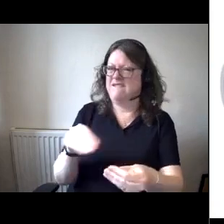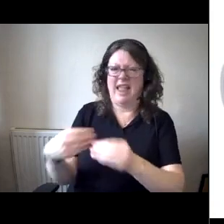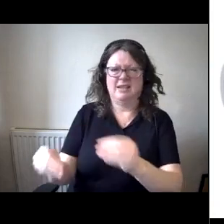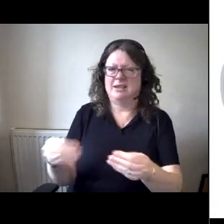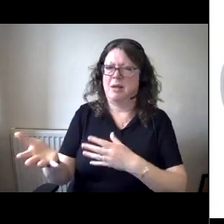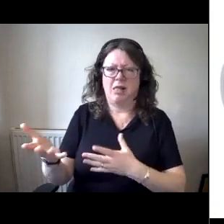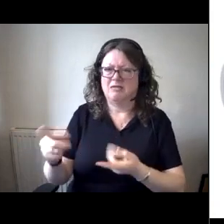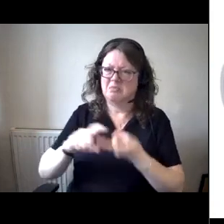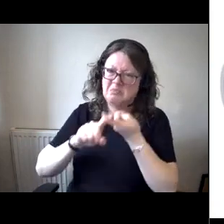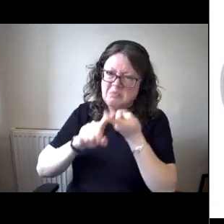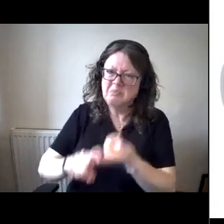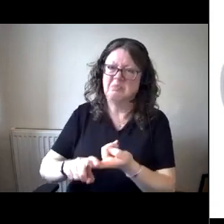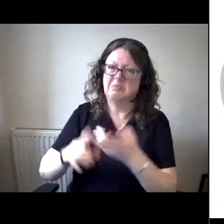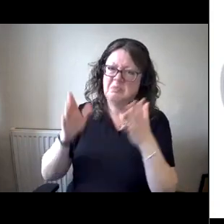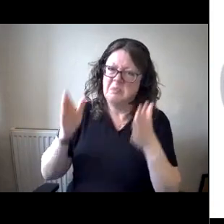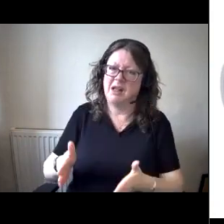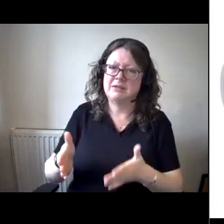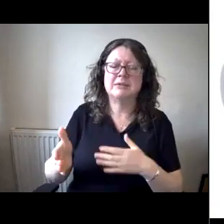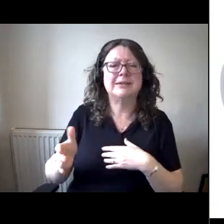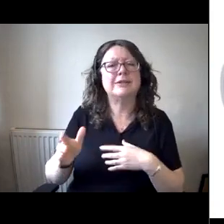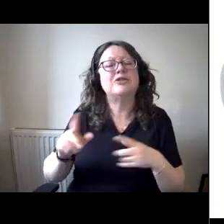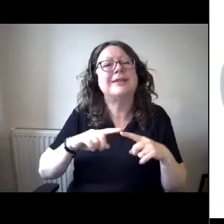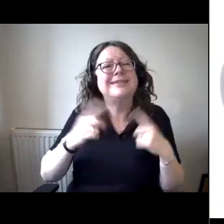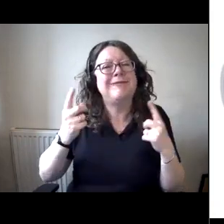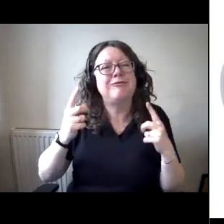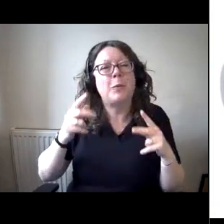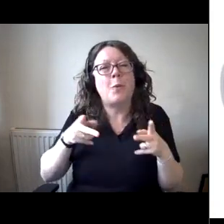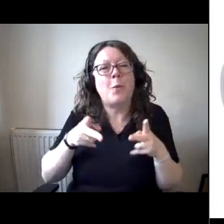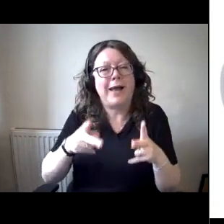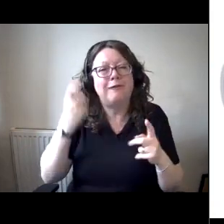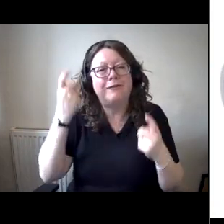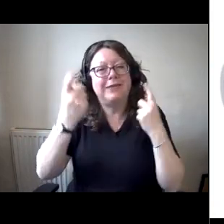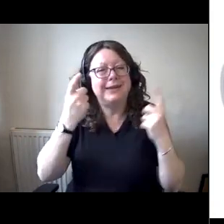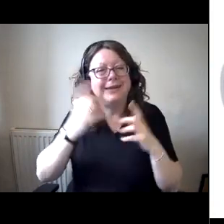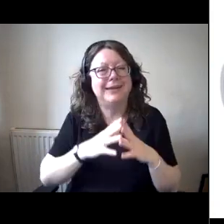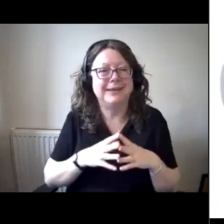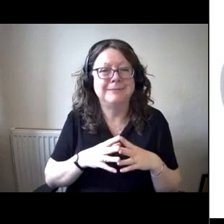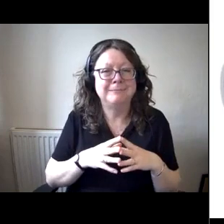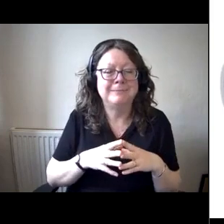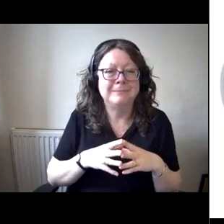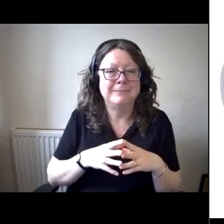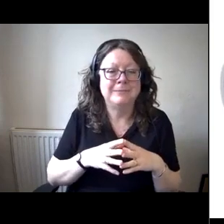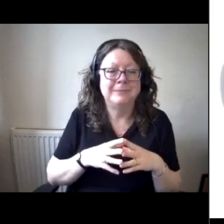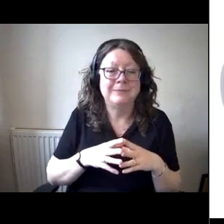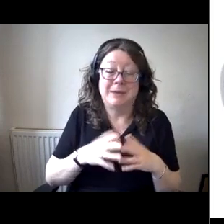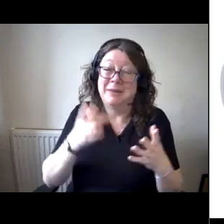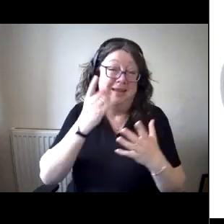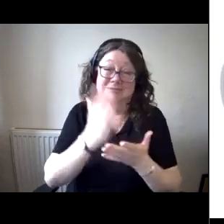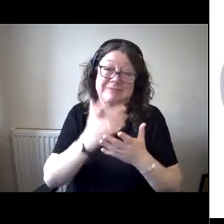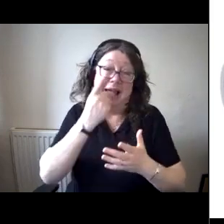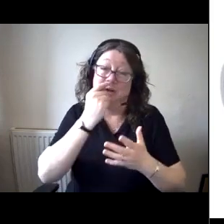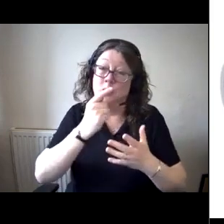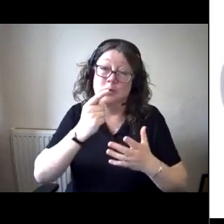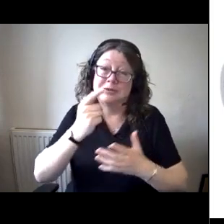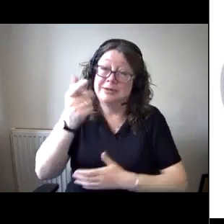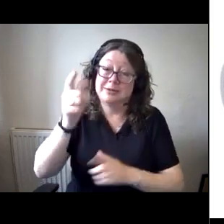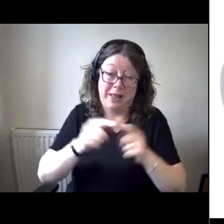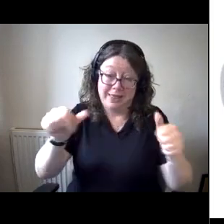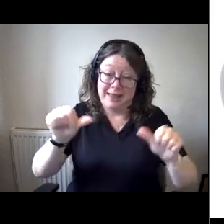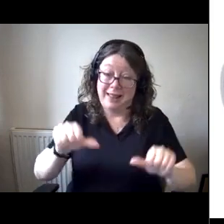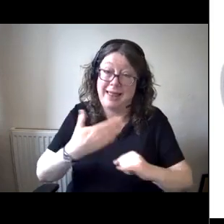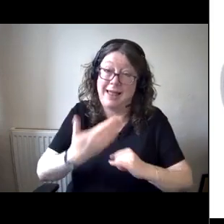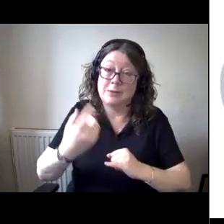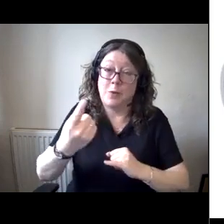of thinking about it. I could probably give an entire lecture on eye contact,